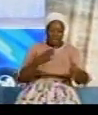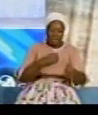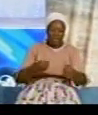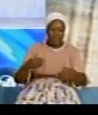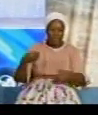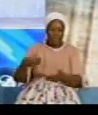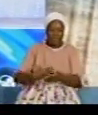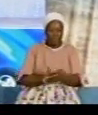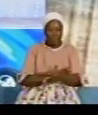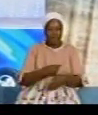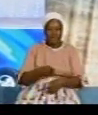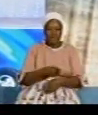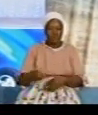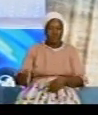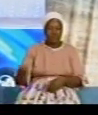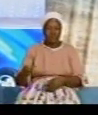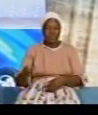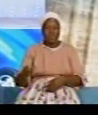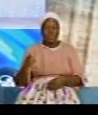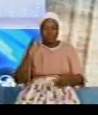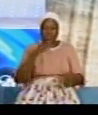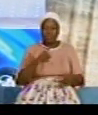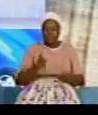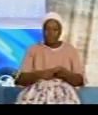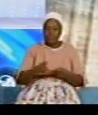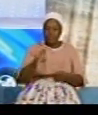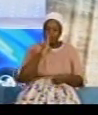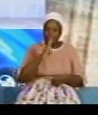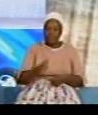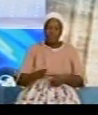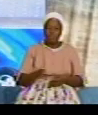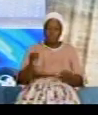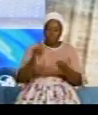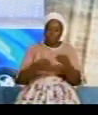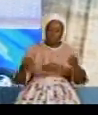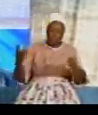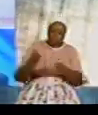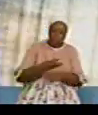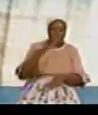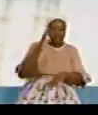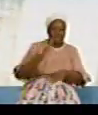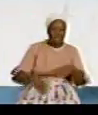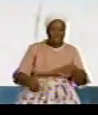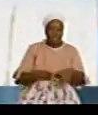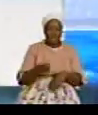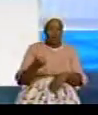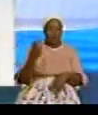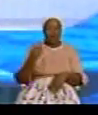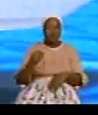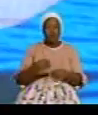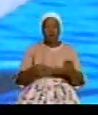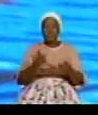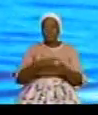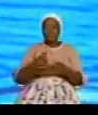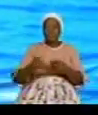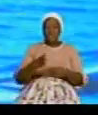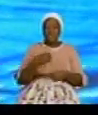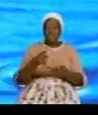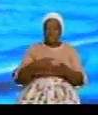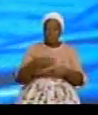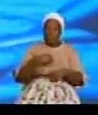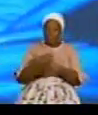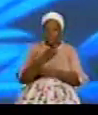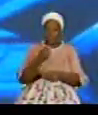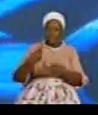they were. They make them to be more sinners than they were. They make their hearts harder than